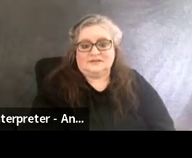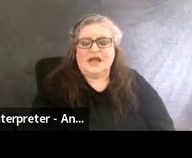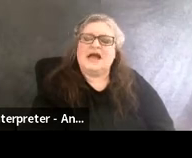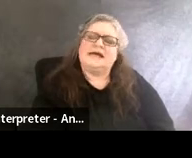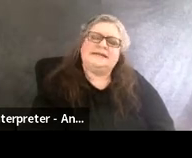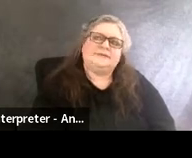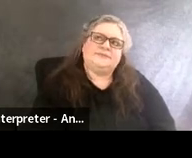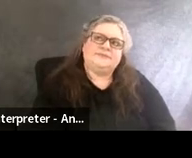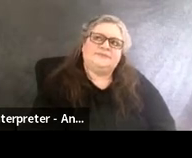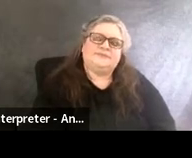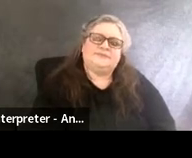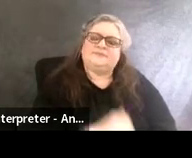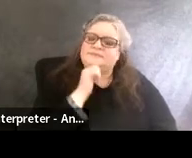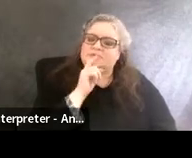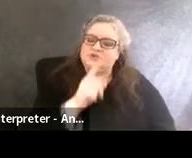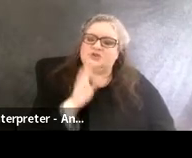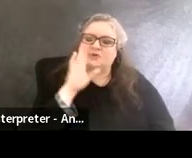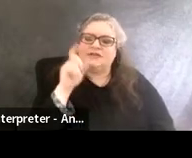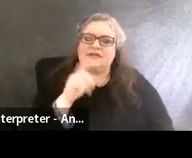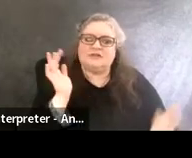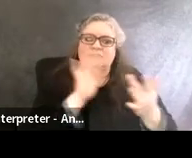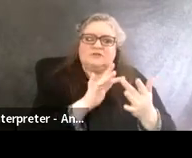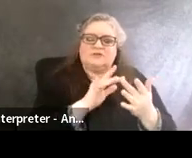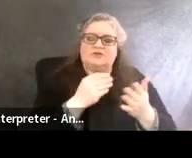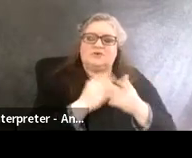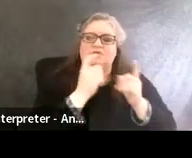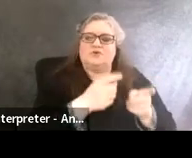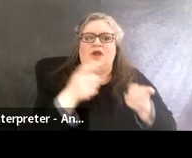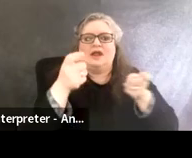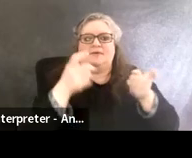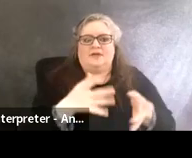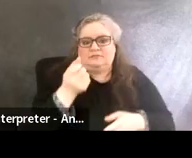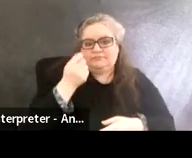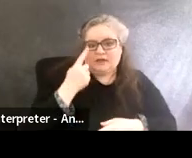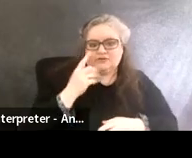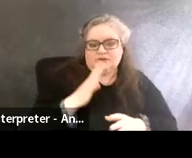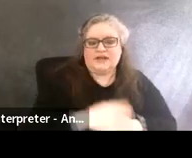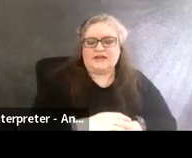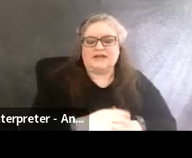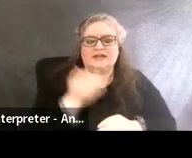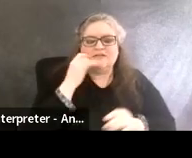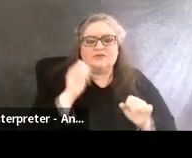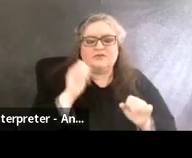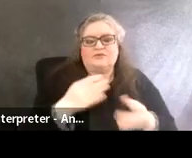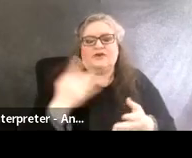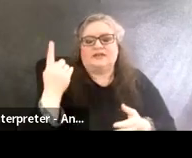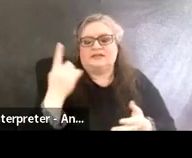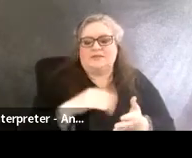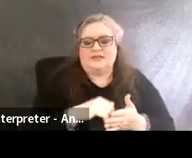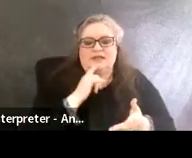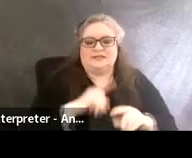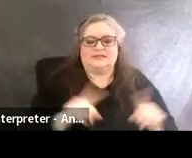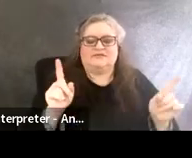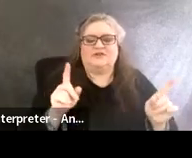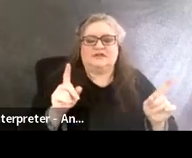I'm not sure. We would need to reach out to the grant administrator to understand if we could provide something that's